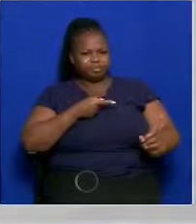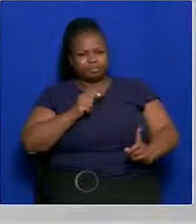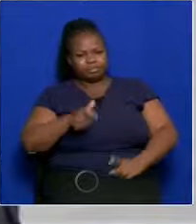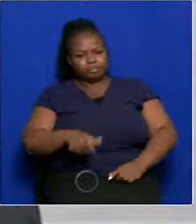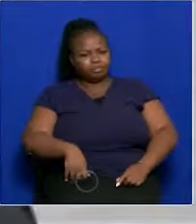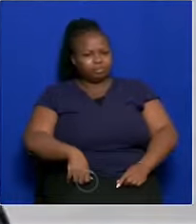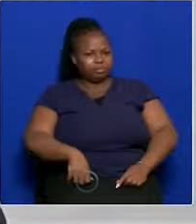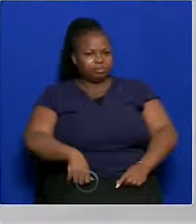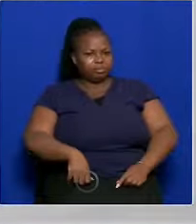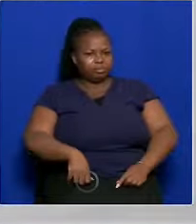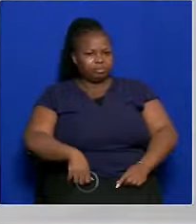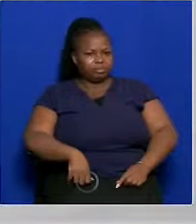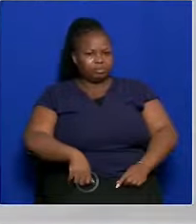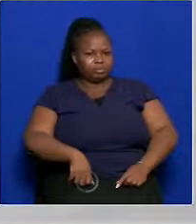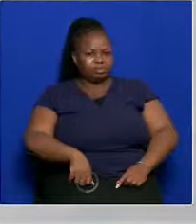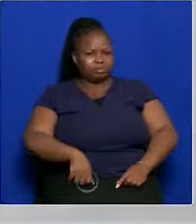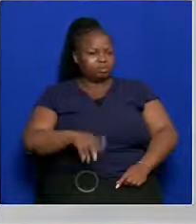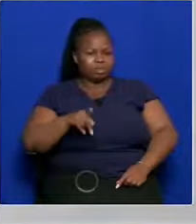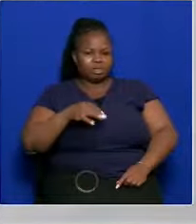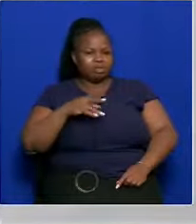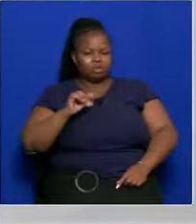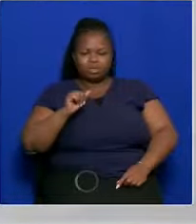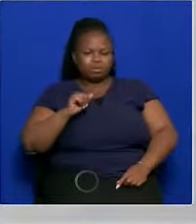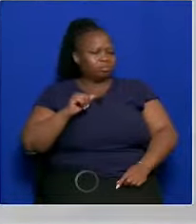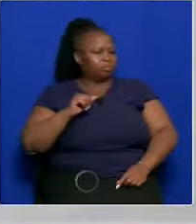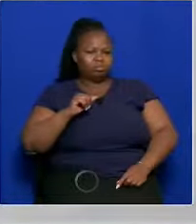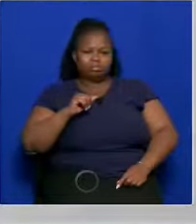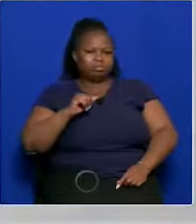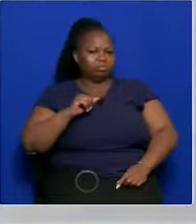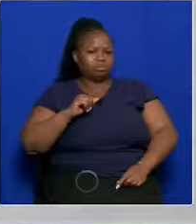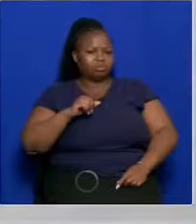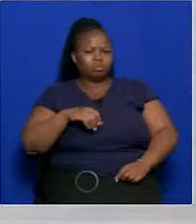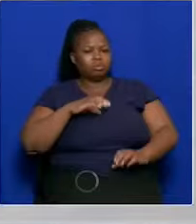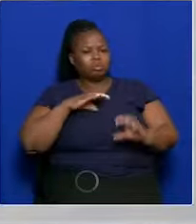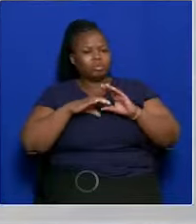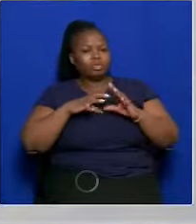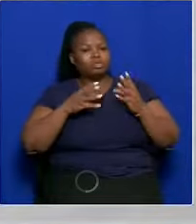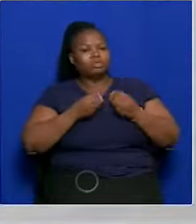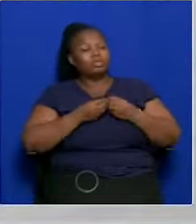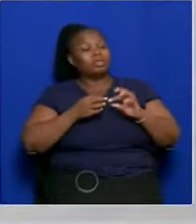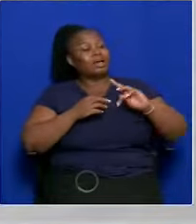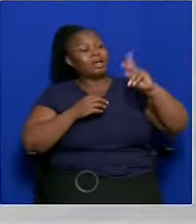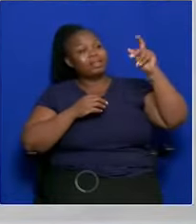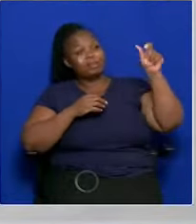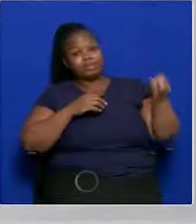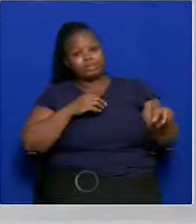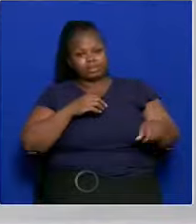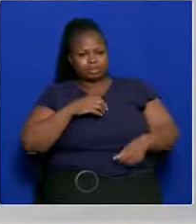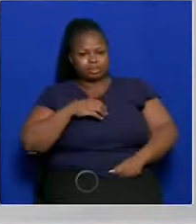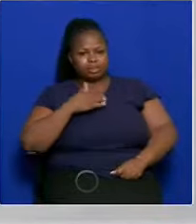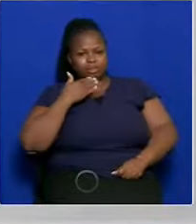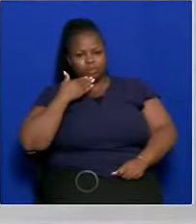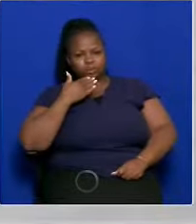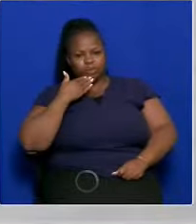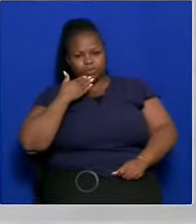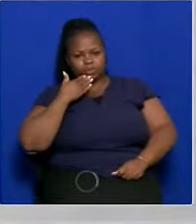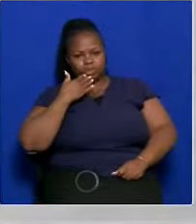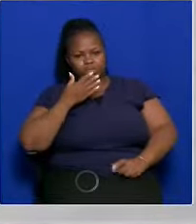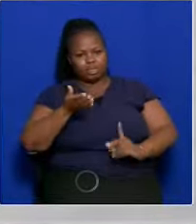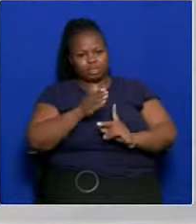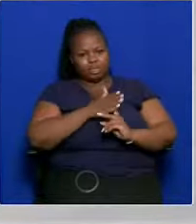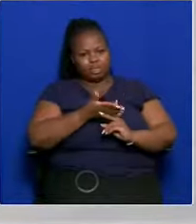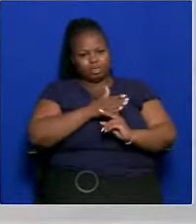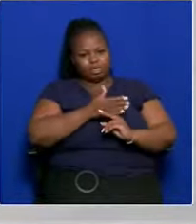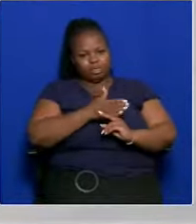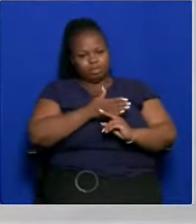him, not to Kaula. It was not Kaula speaking to Matlala. It was somebody who was acting as an intermediary